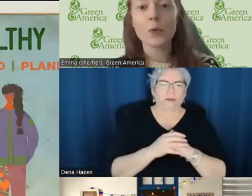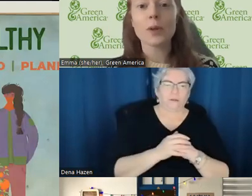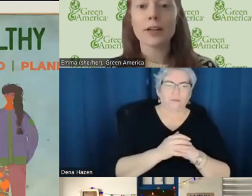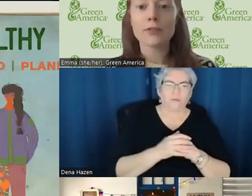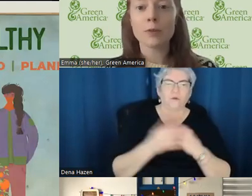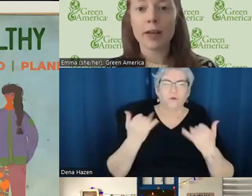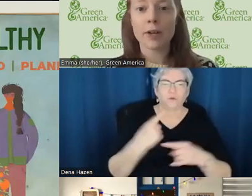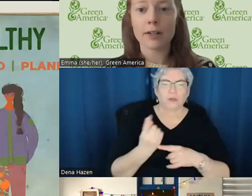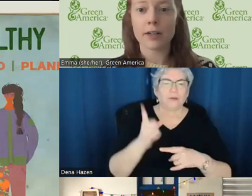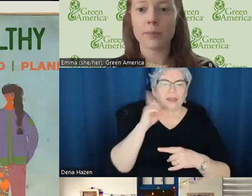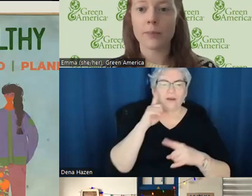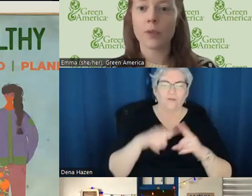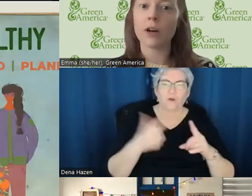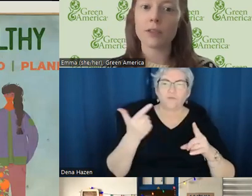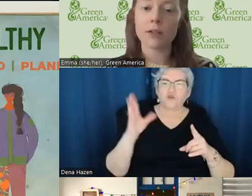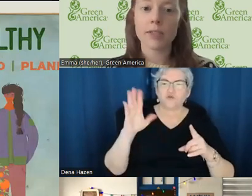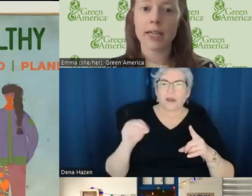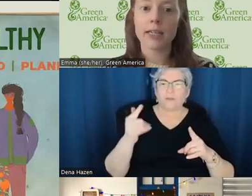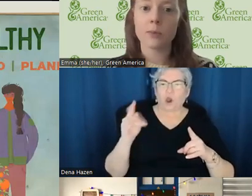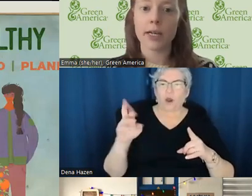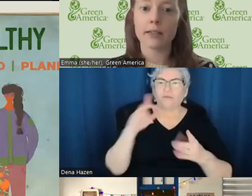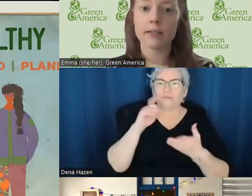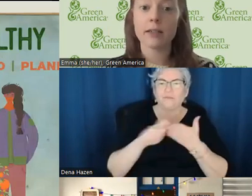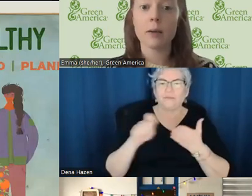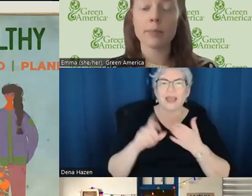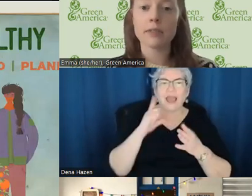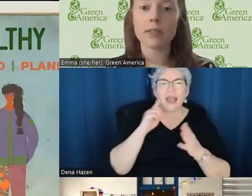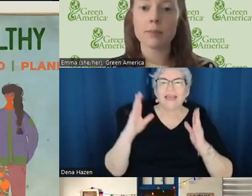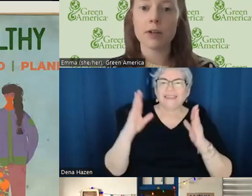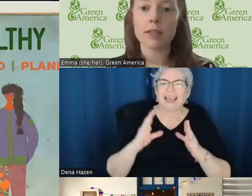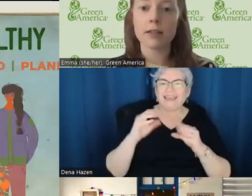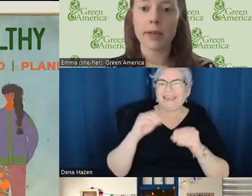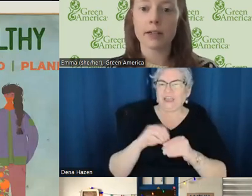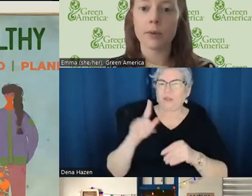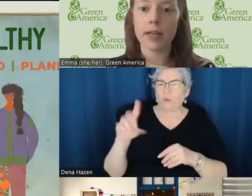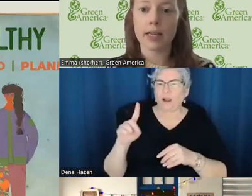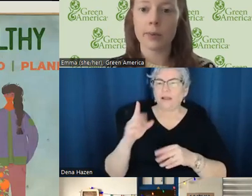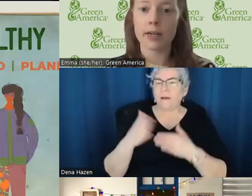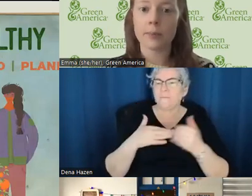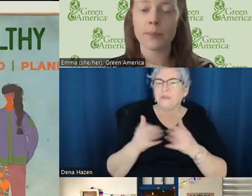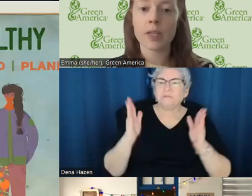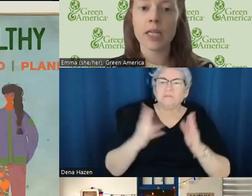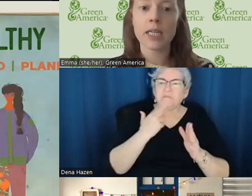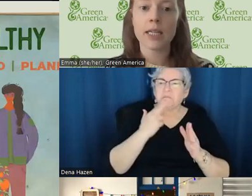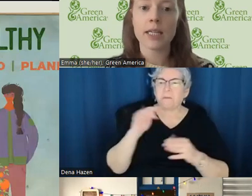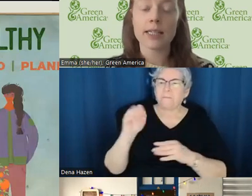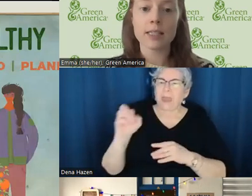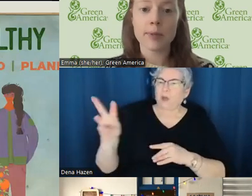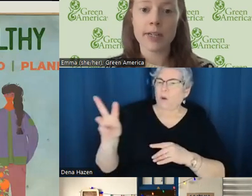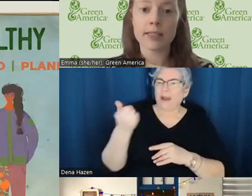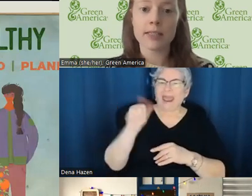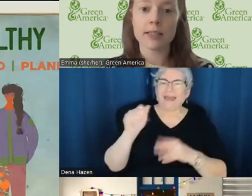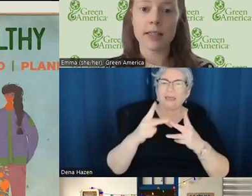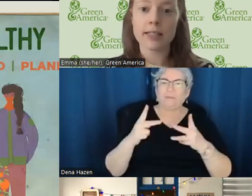Today, we'll hear from Graham Gardner, author of Tiny and Wild, Build a Small-Scale Meadow Anywhere. He